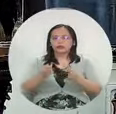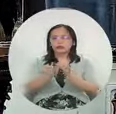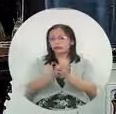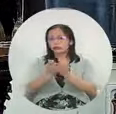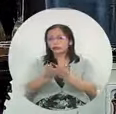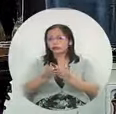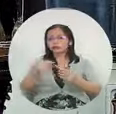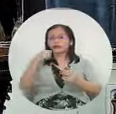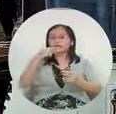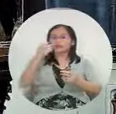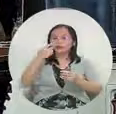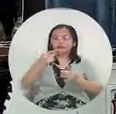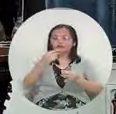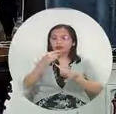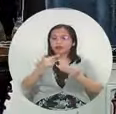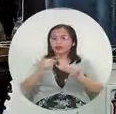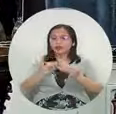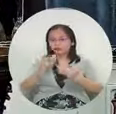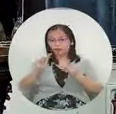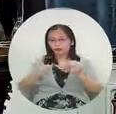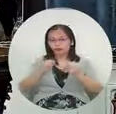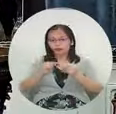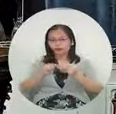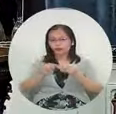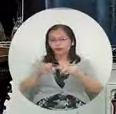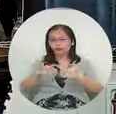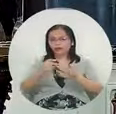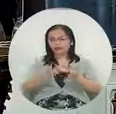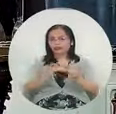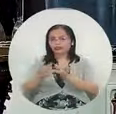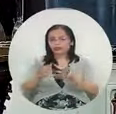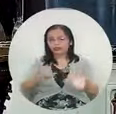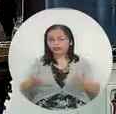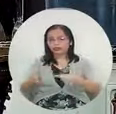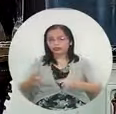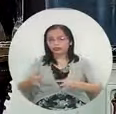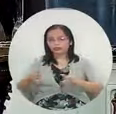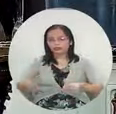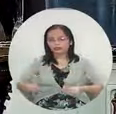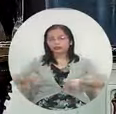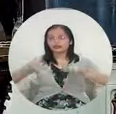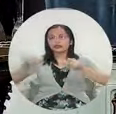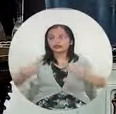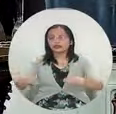Christ died and gave himself in order to show to you